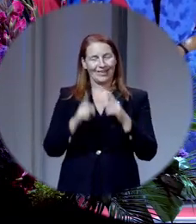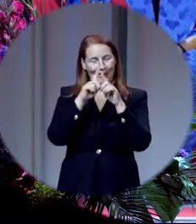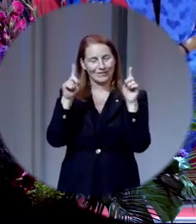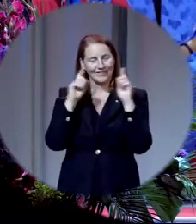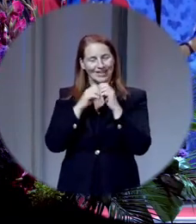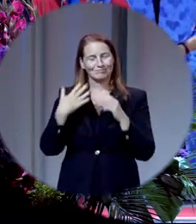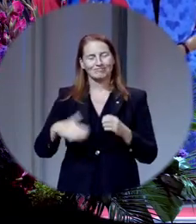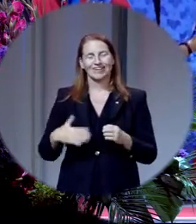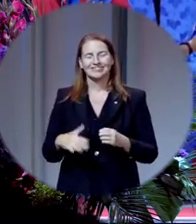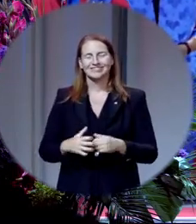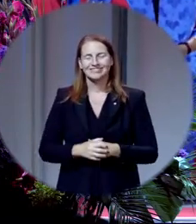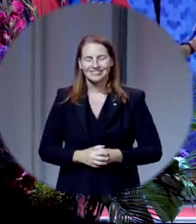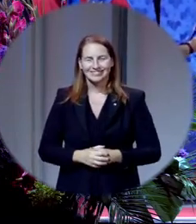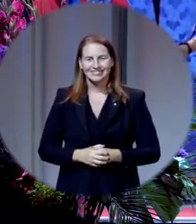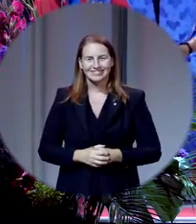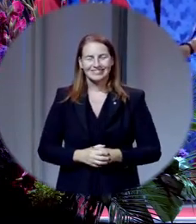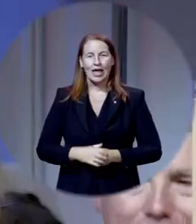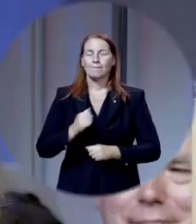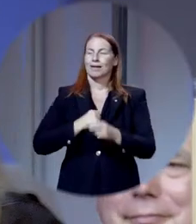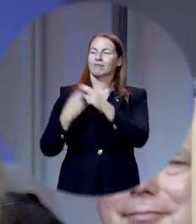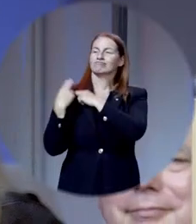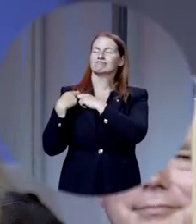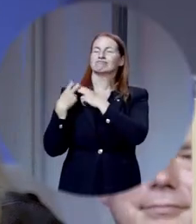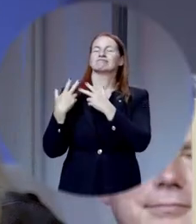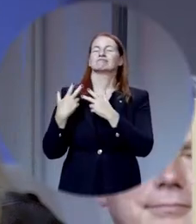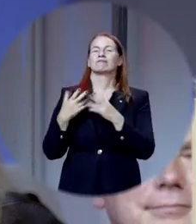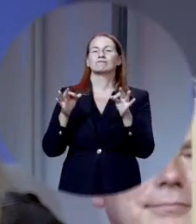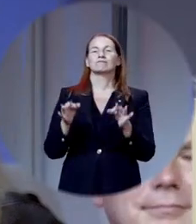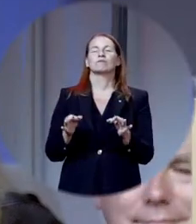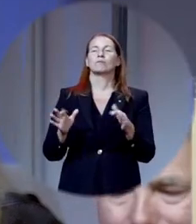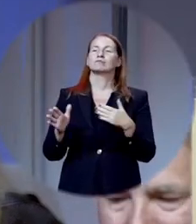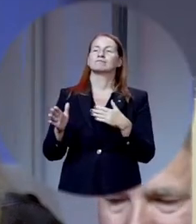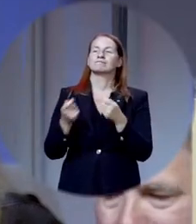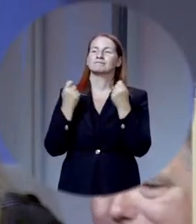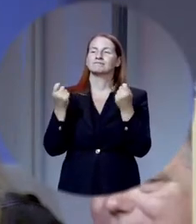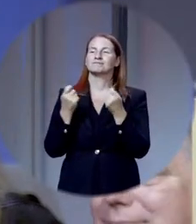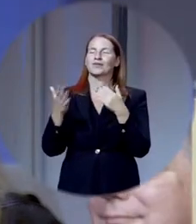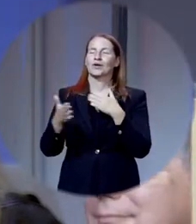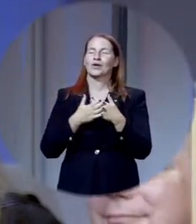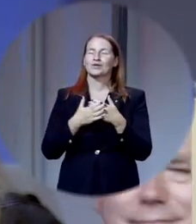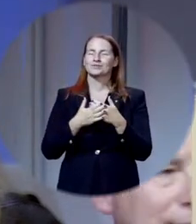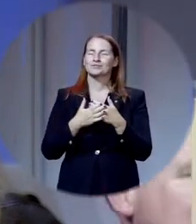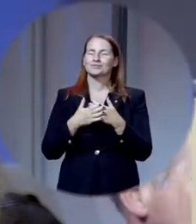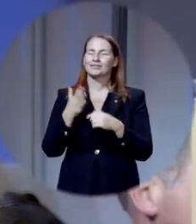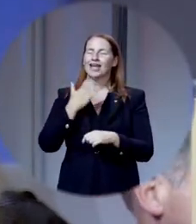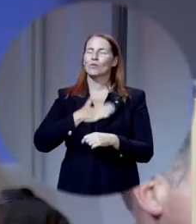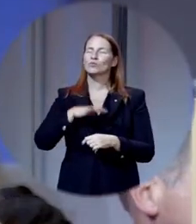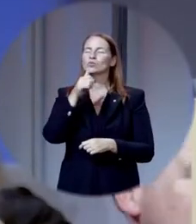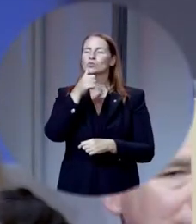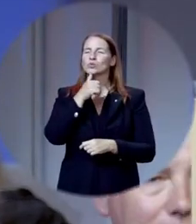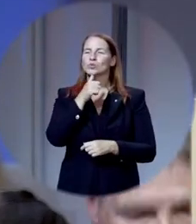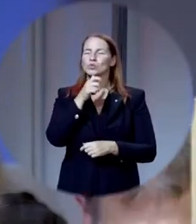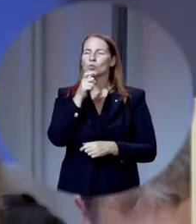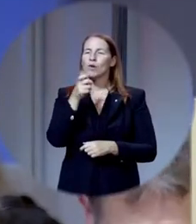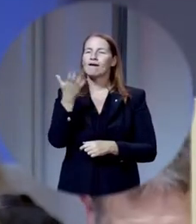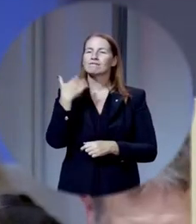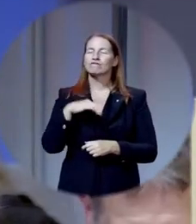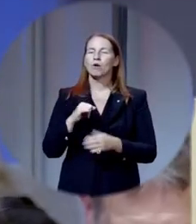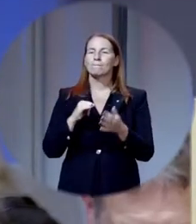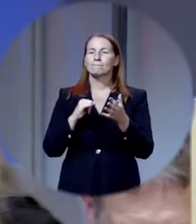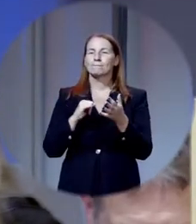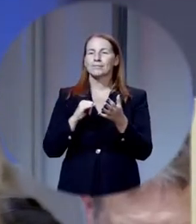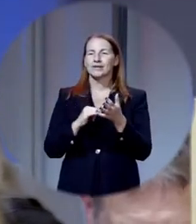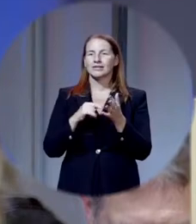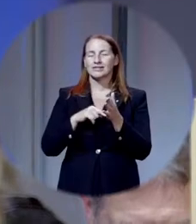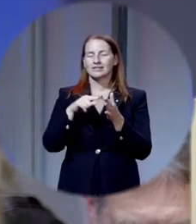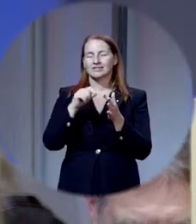It's now my job to close the ceremony. And I'd like to do so by drawing on some words from the late, great Professor Sir